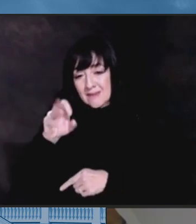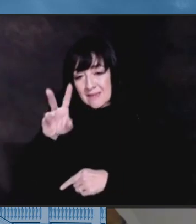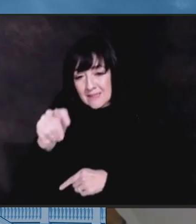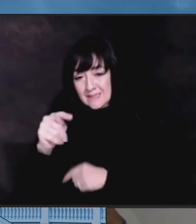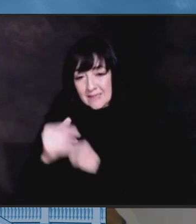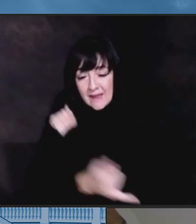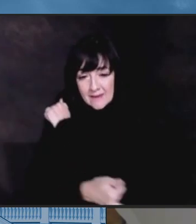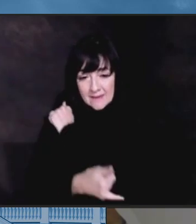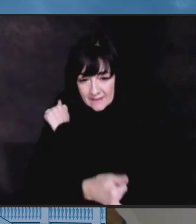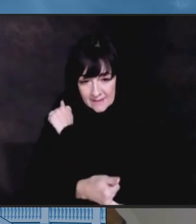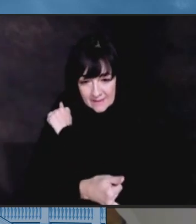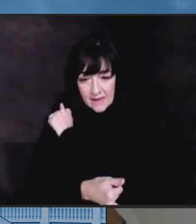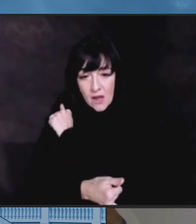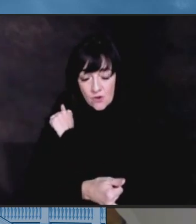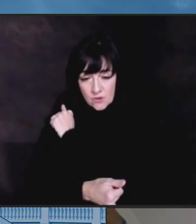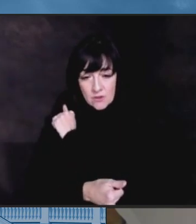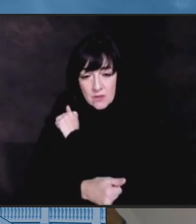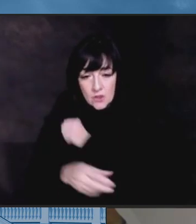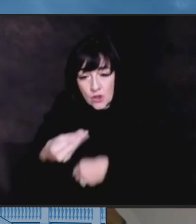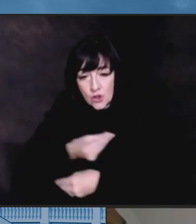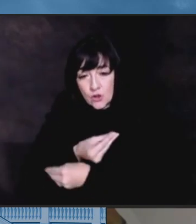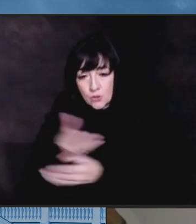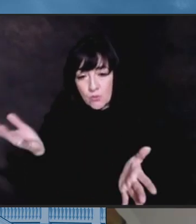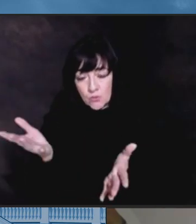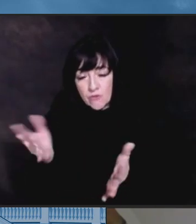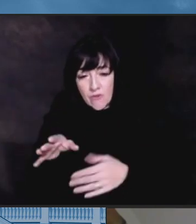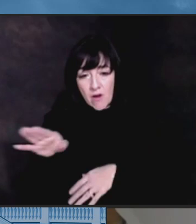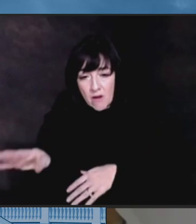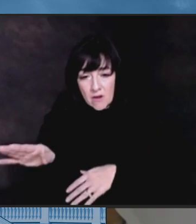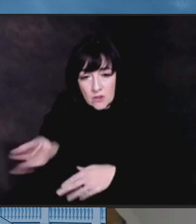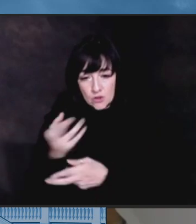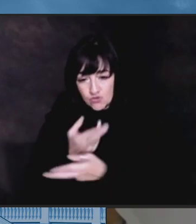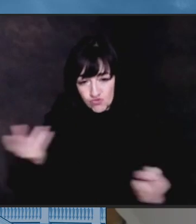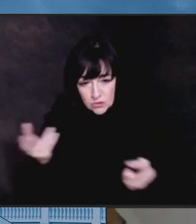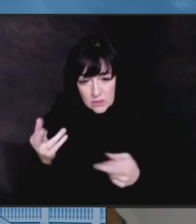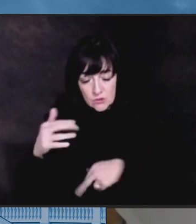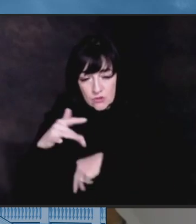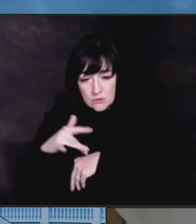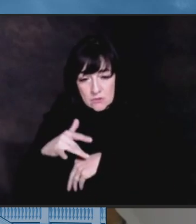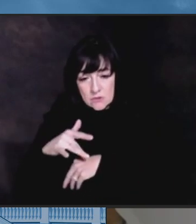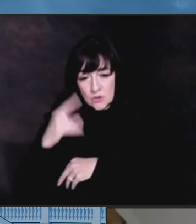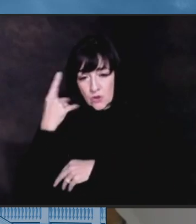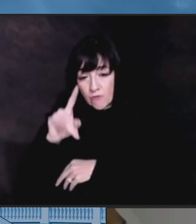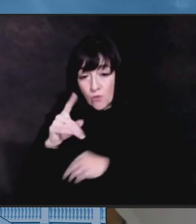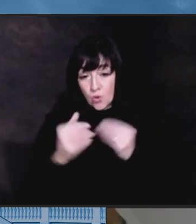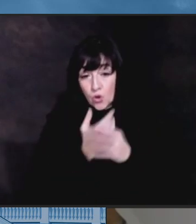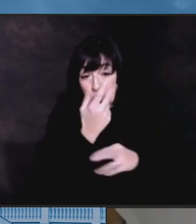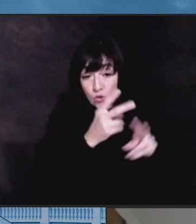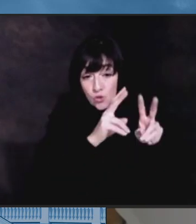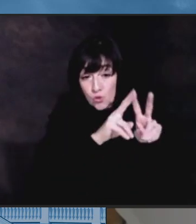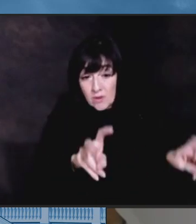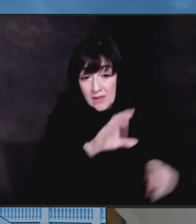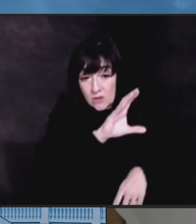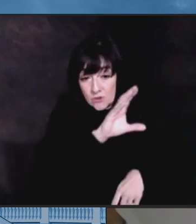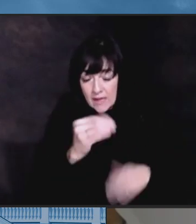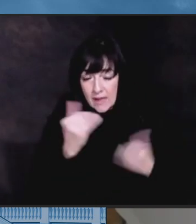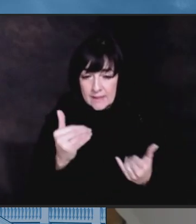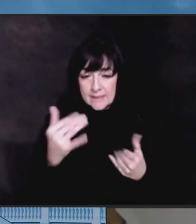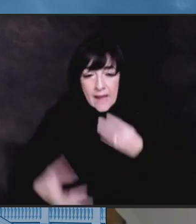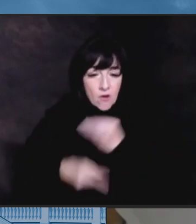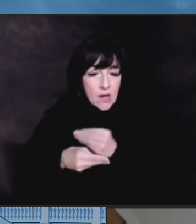the COVID-19 resources that came from the federal government for Newcastle County. So we're making